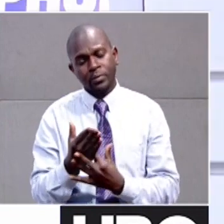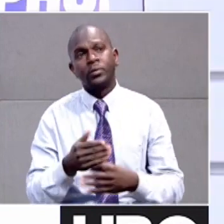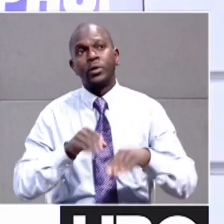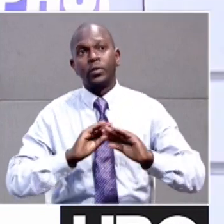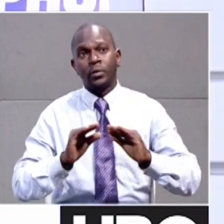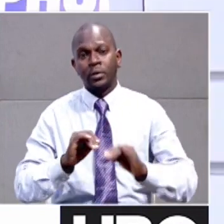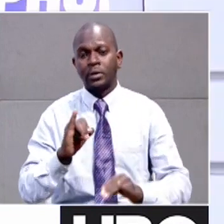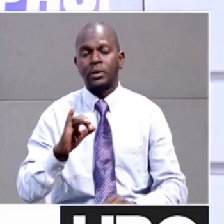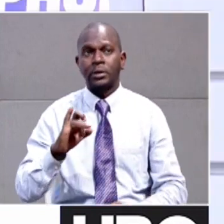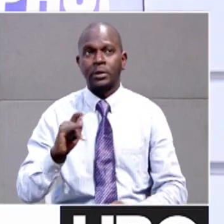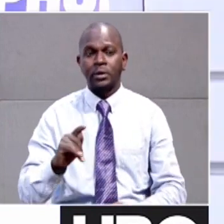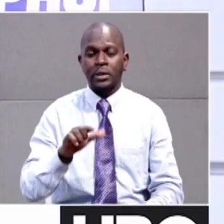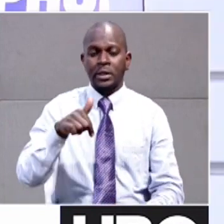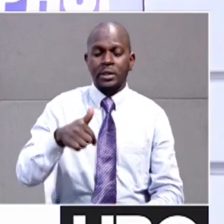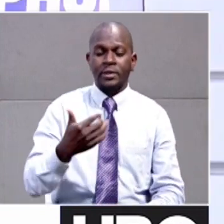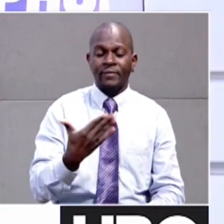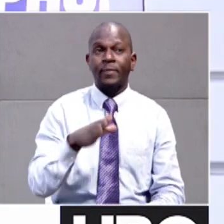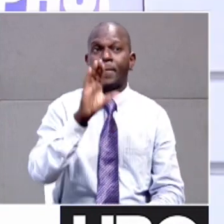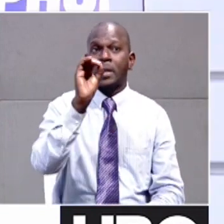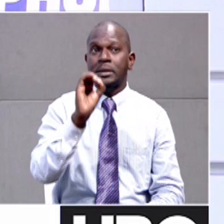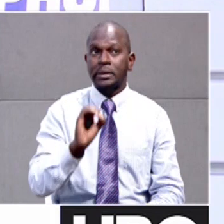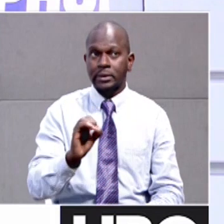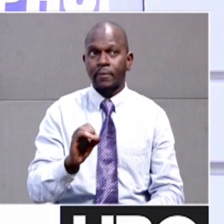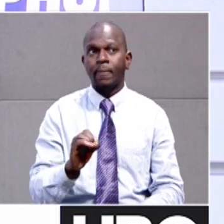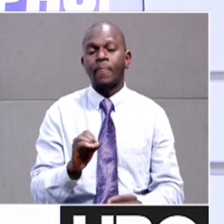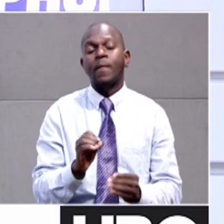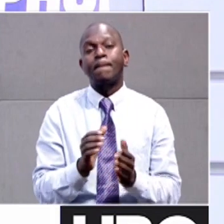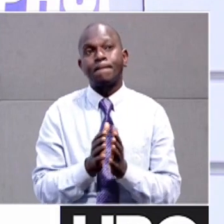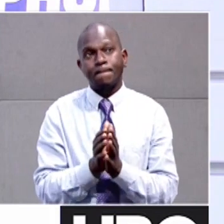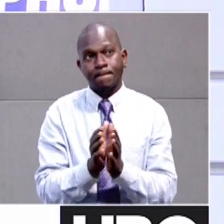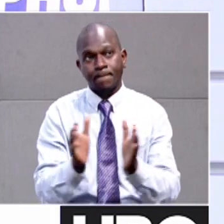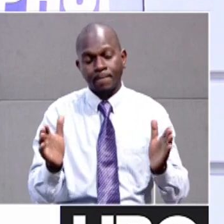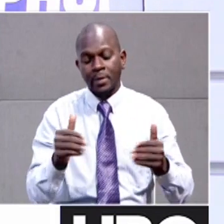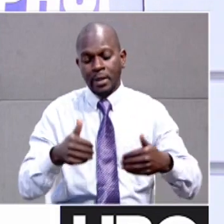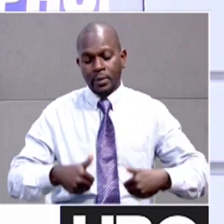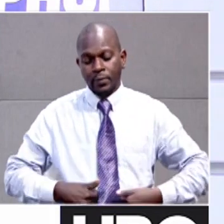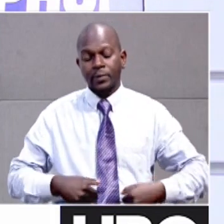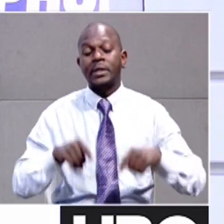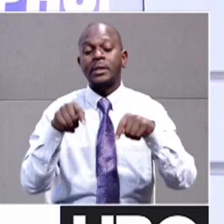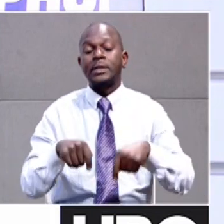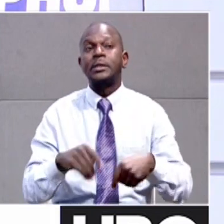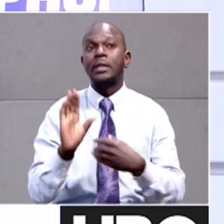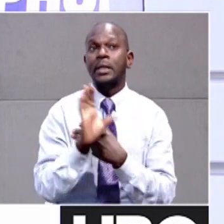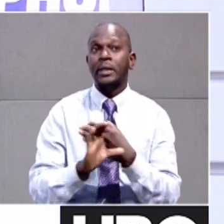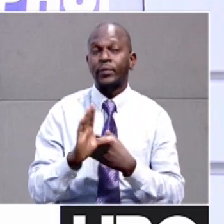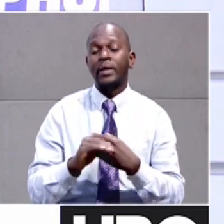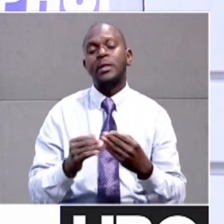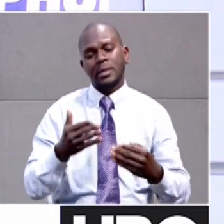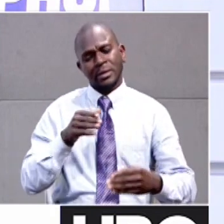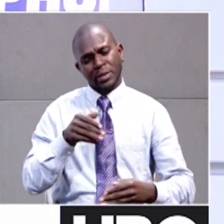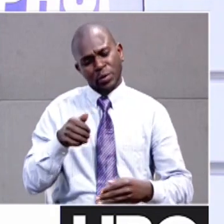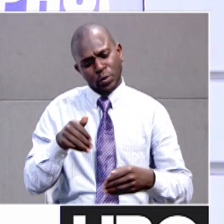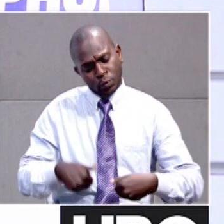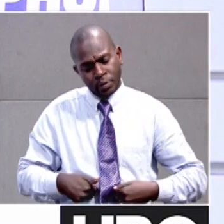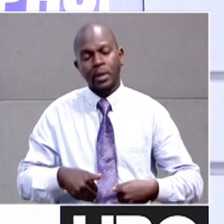We are holding 75% population youth in this country, and they are the future. And